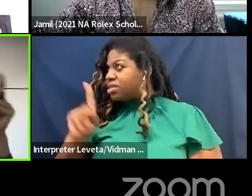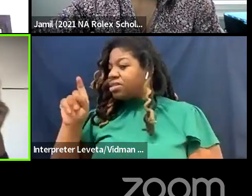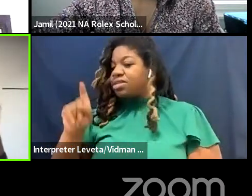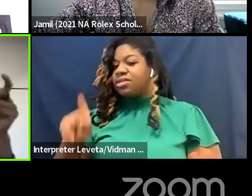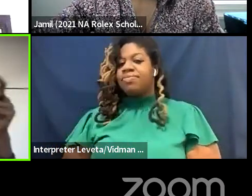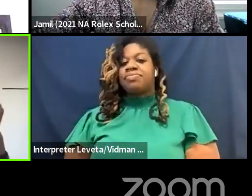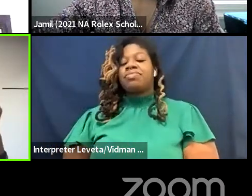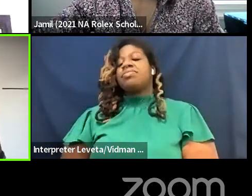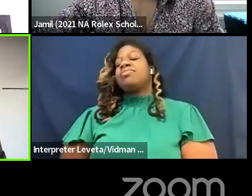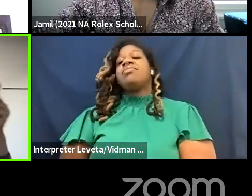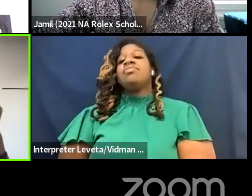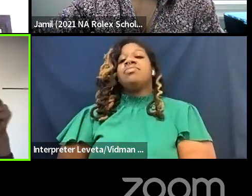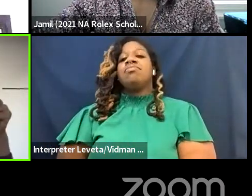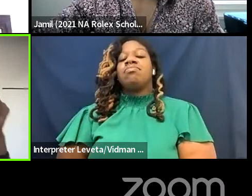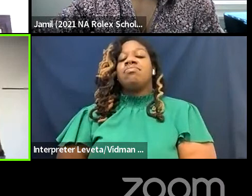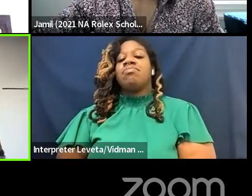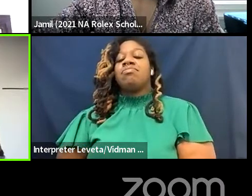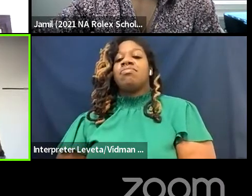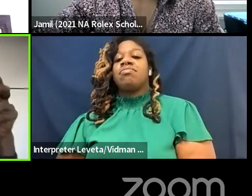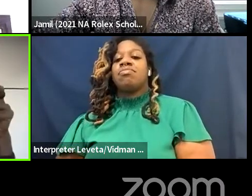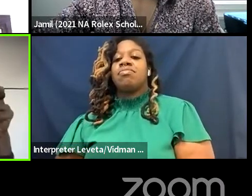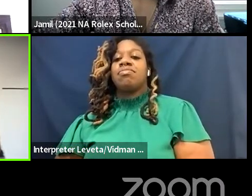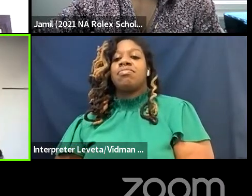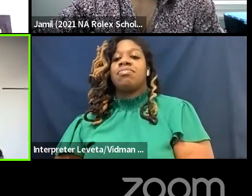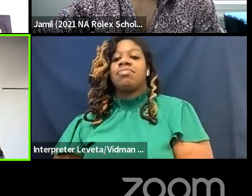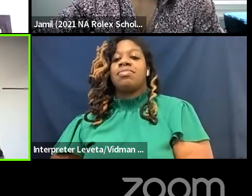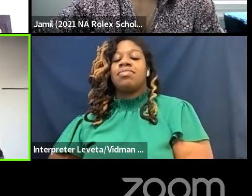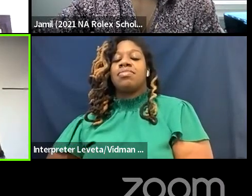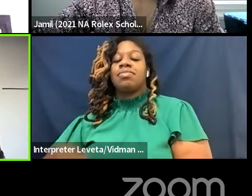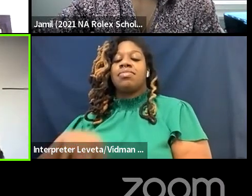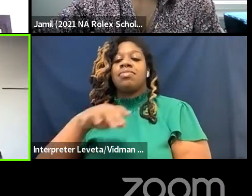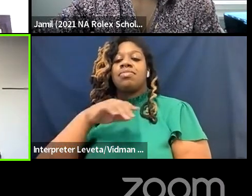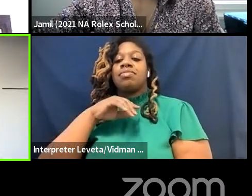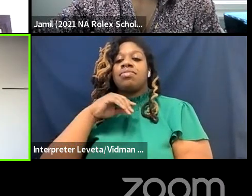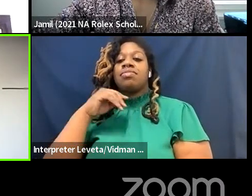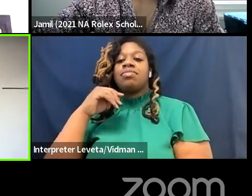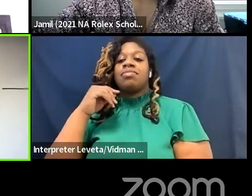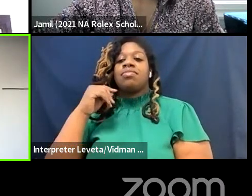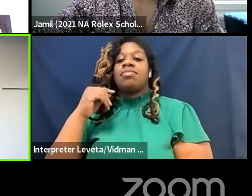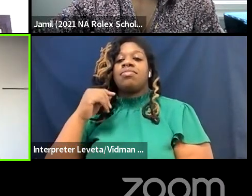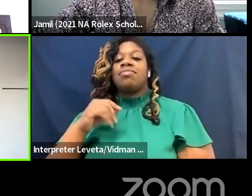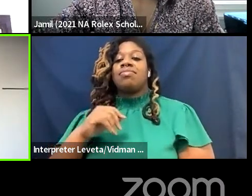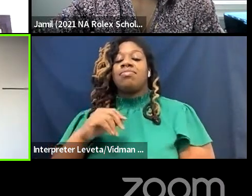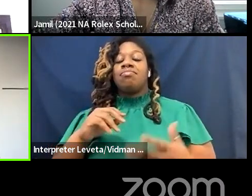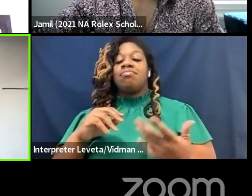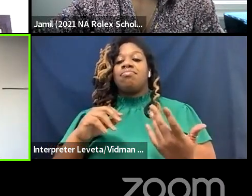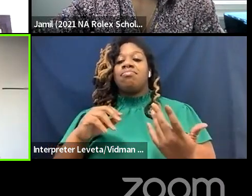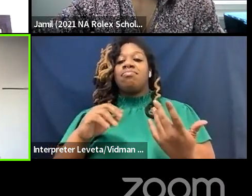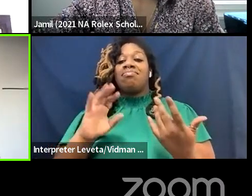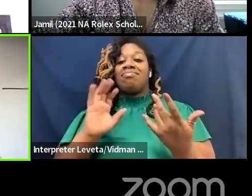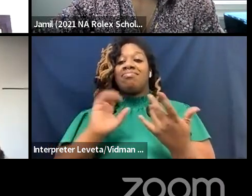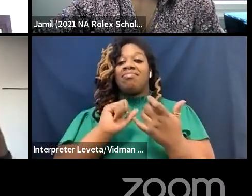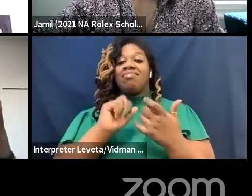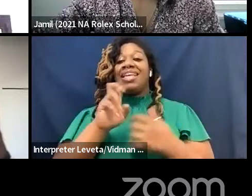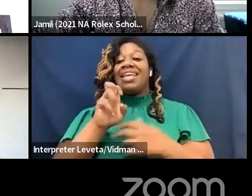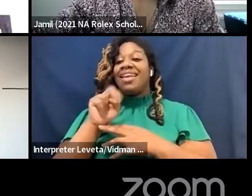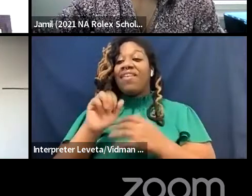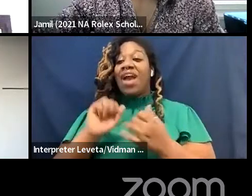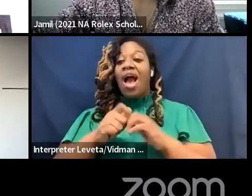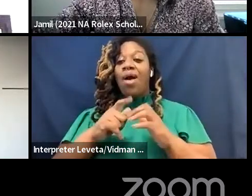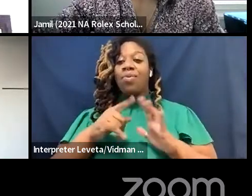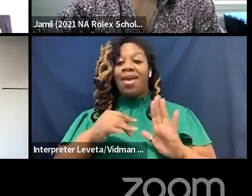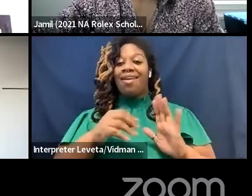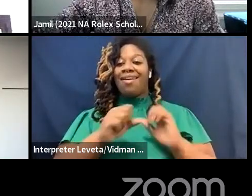not just more Black people or people of color scuba diving, but even the way that it's marketed, and whether it be